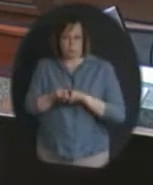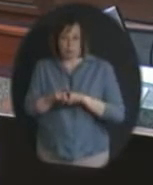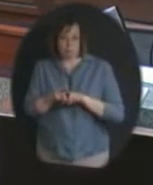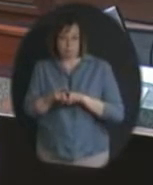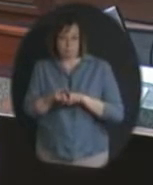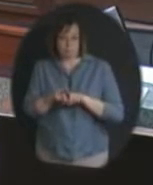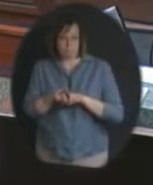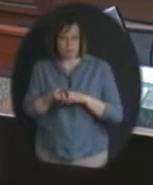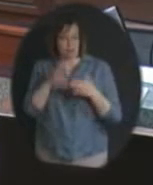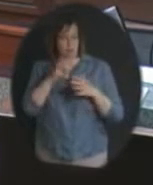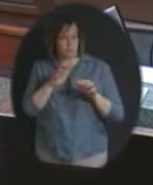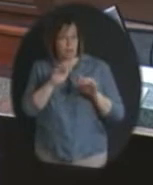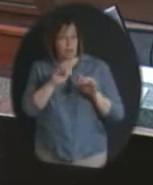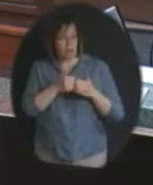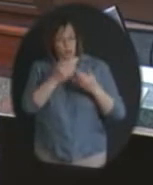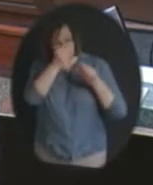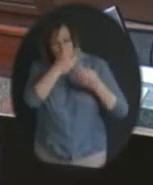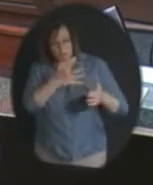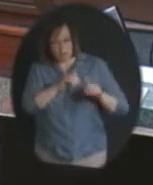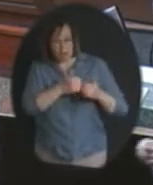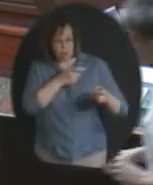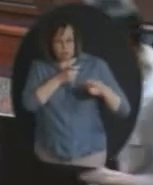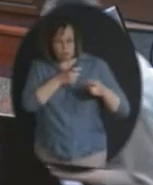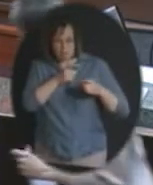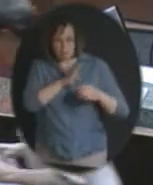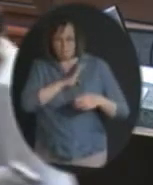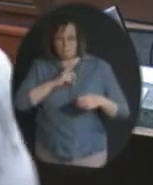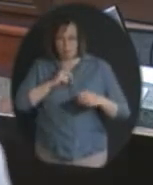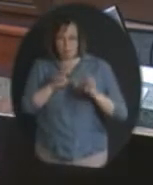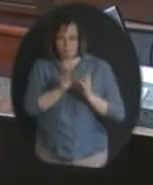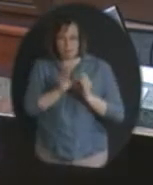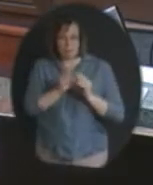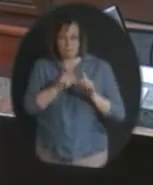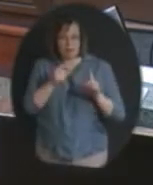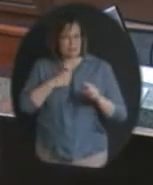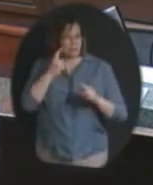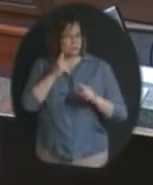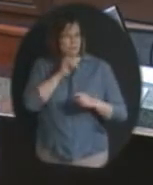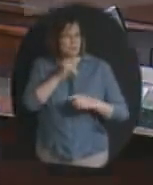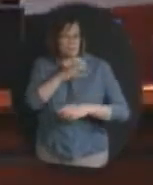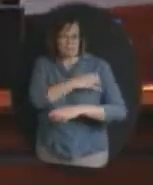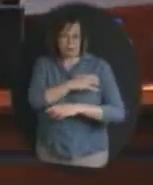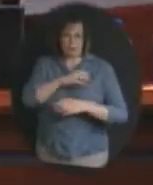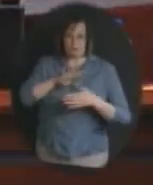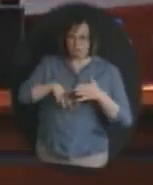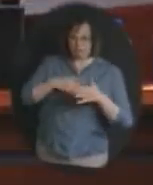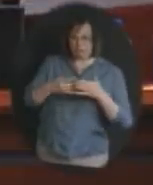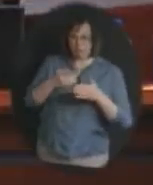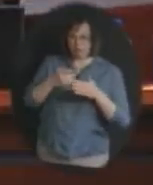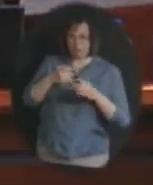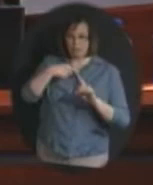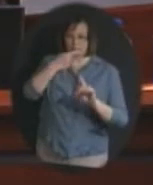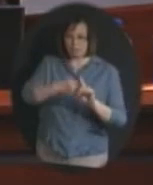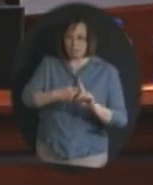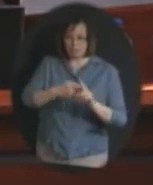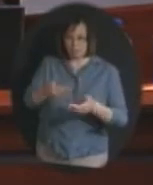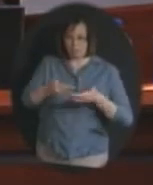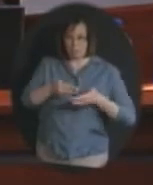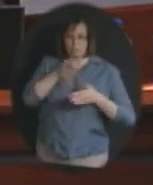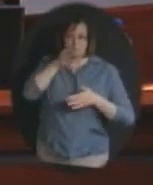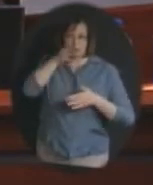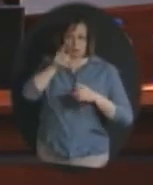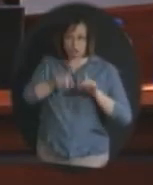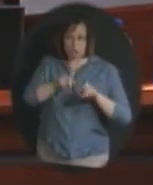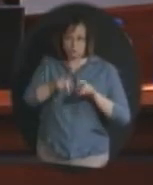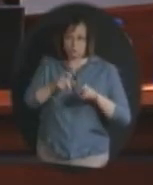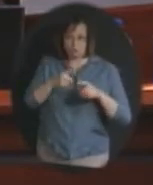Don't want to tell you how to run a board meeting, but I think this is really powerful here. We were scheduled next month to bring the parent survey, so